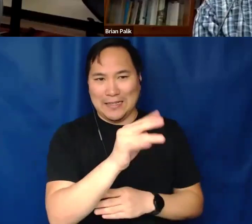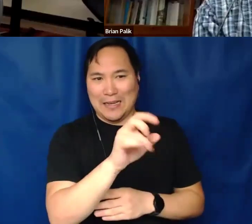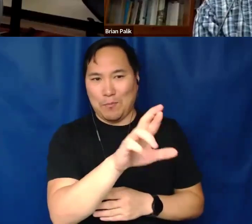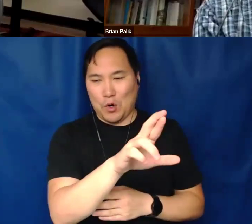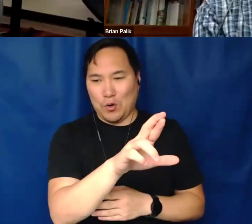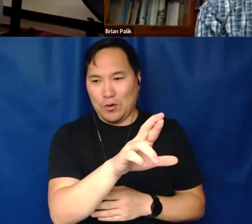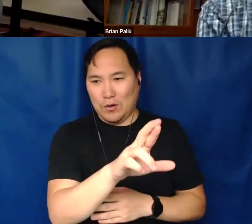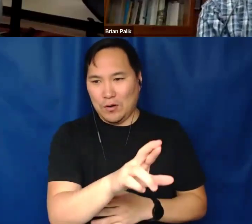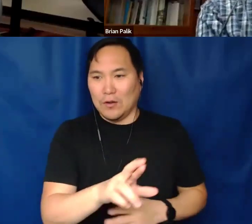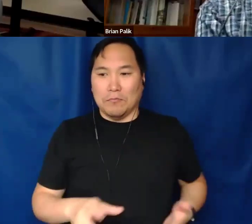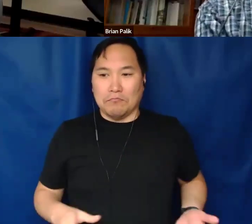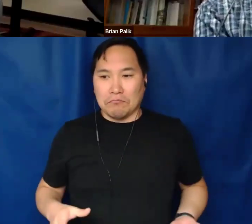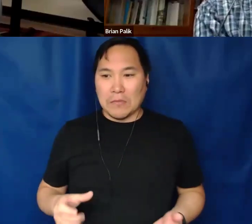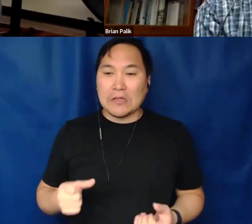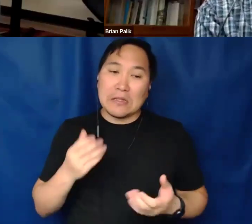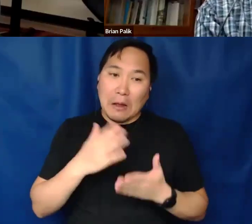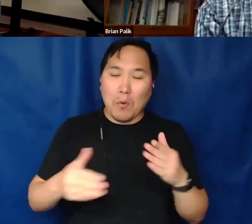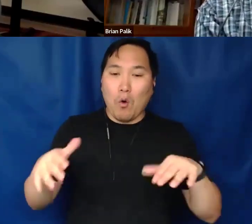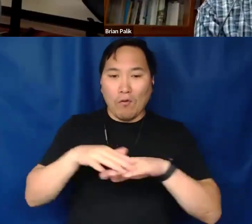ground, is what I would say.